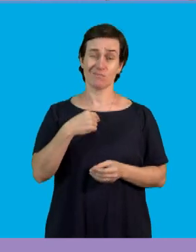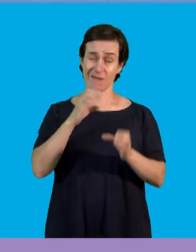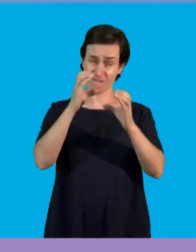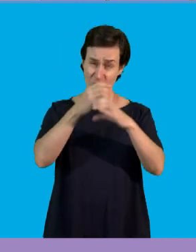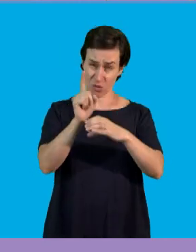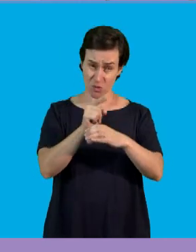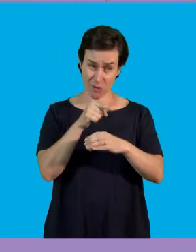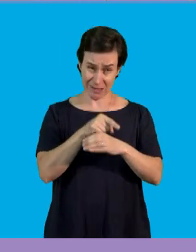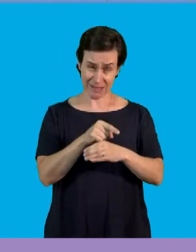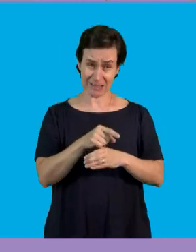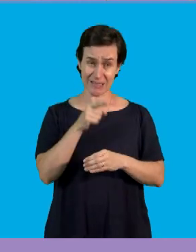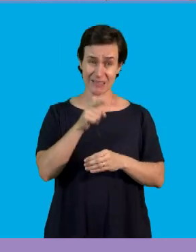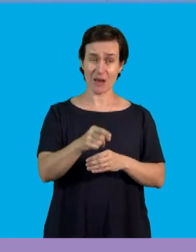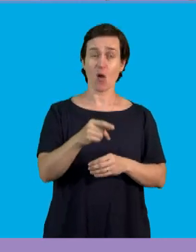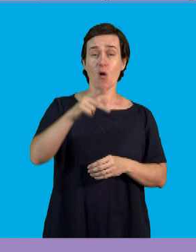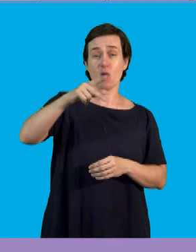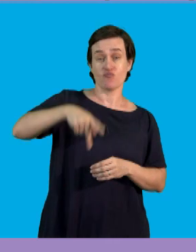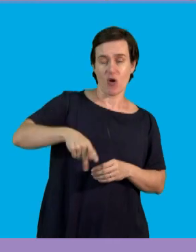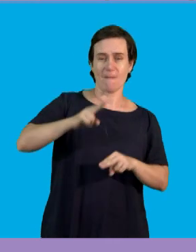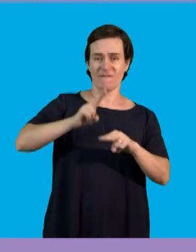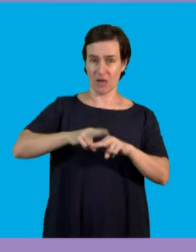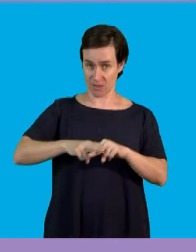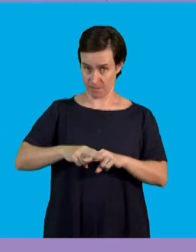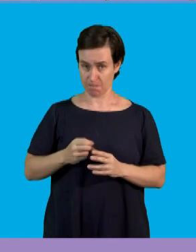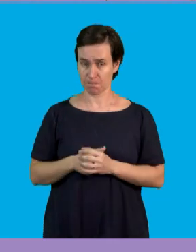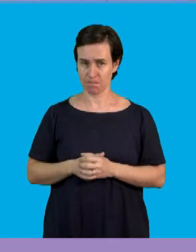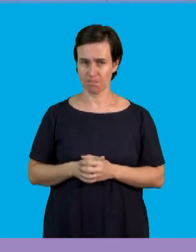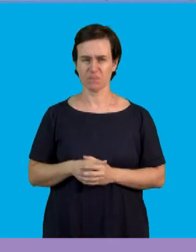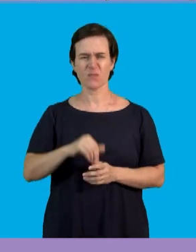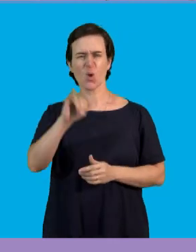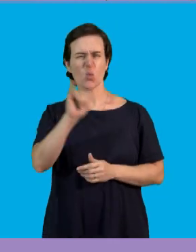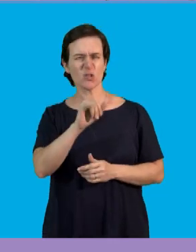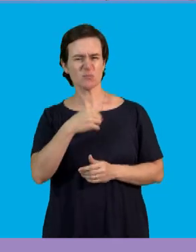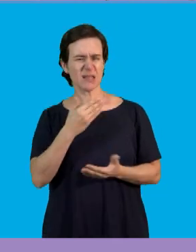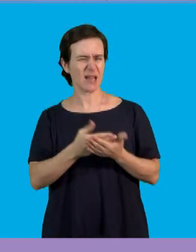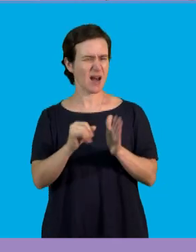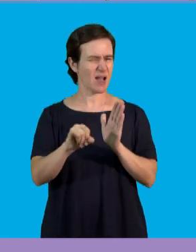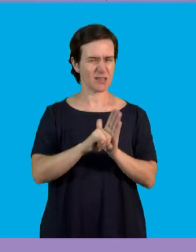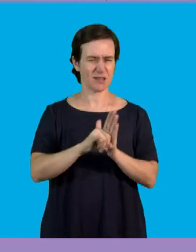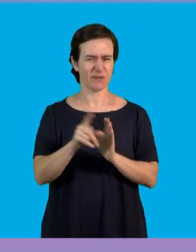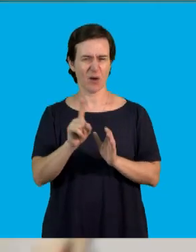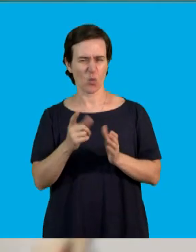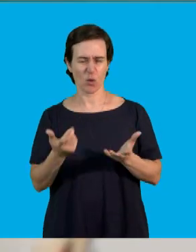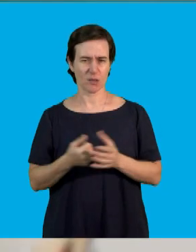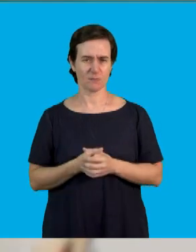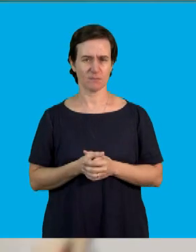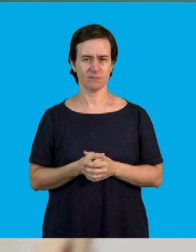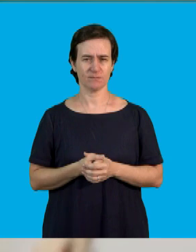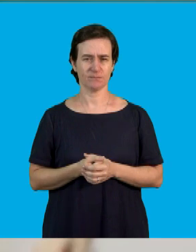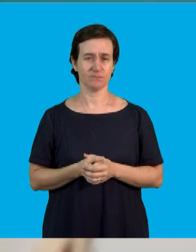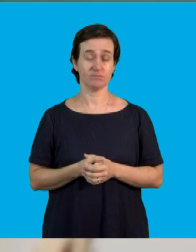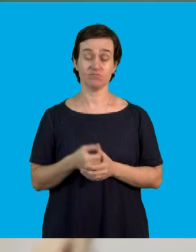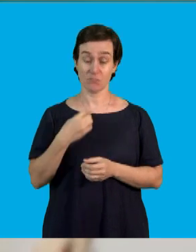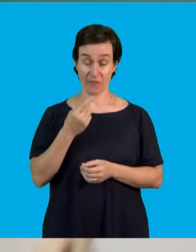our focus is on the prime factors. Which prime factors can I see here? Without repeating any